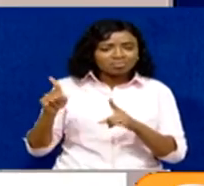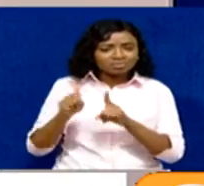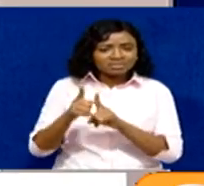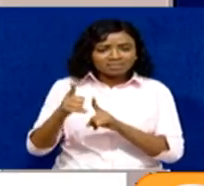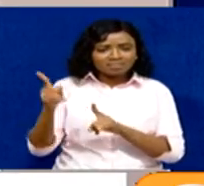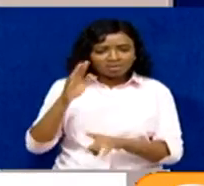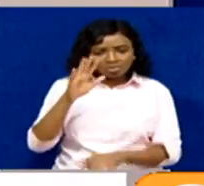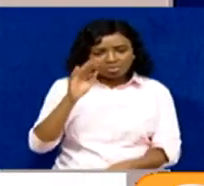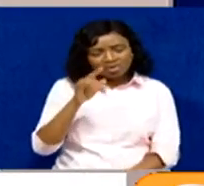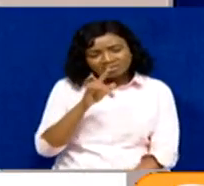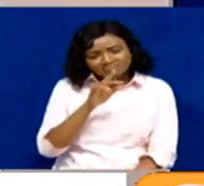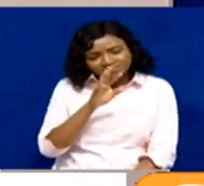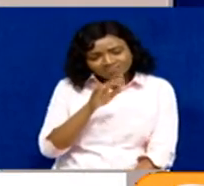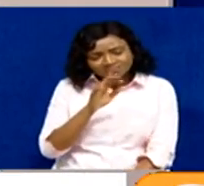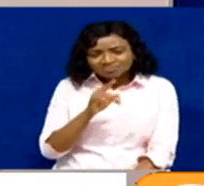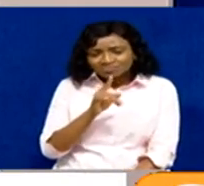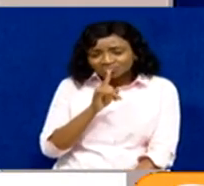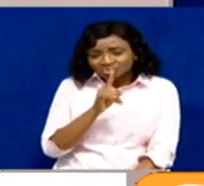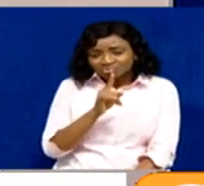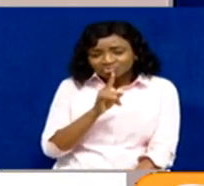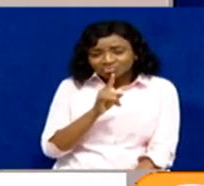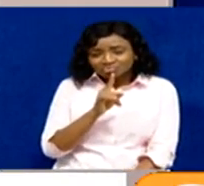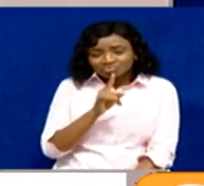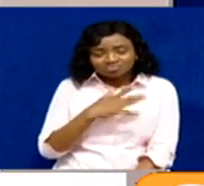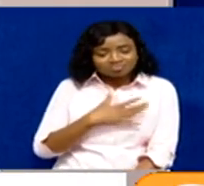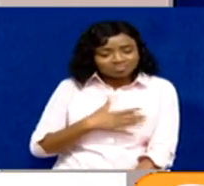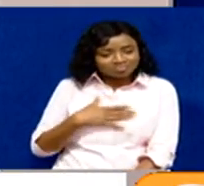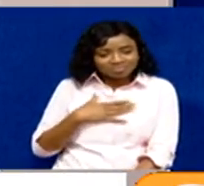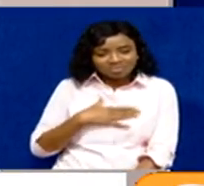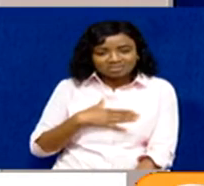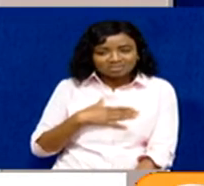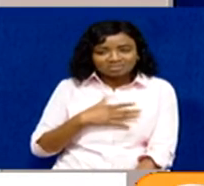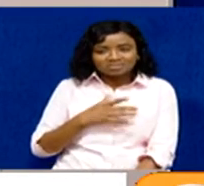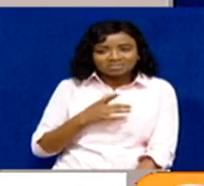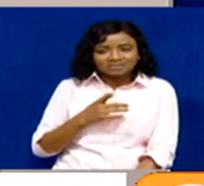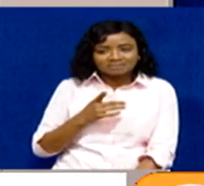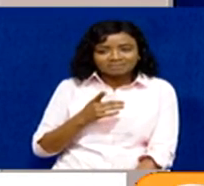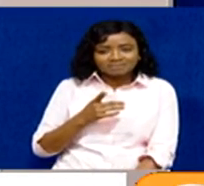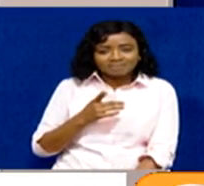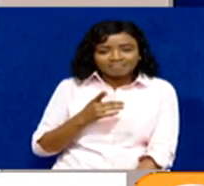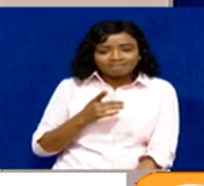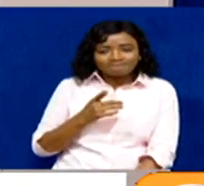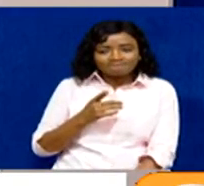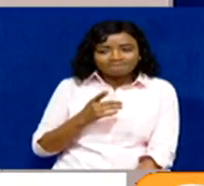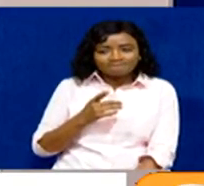are loaning you this guy, don't mistreat him. And that's how